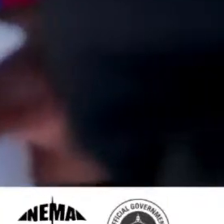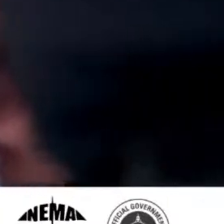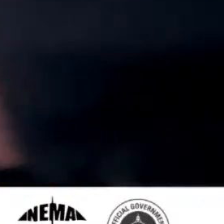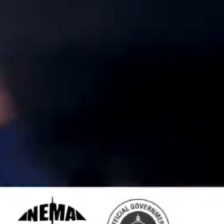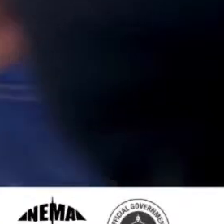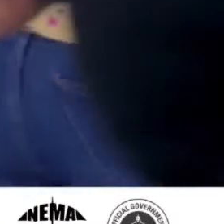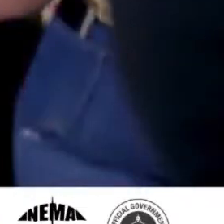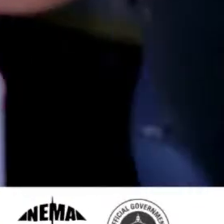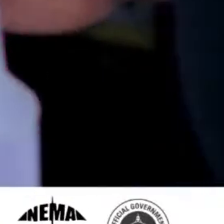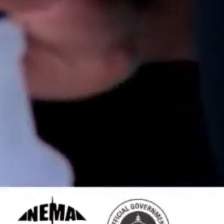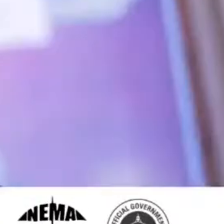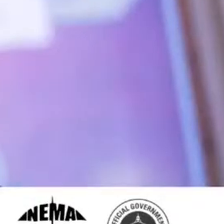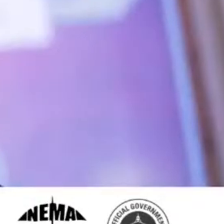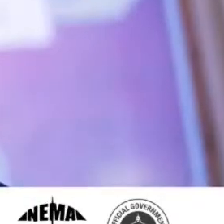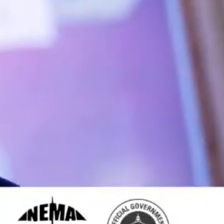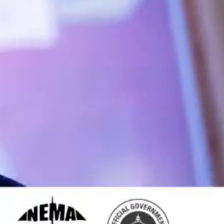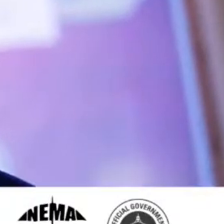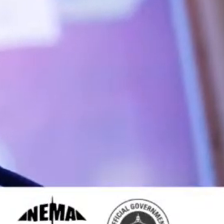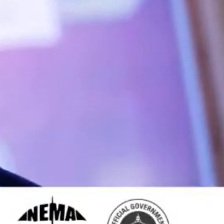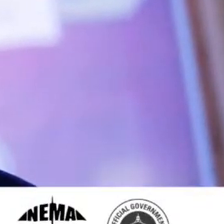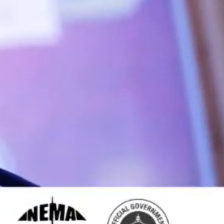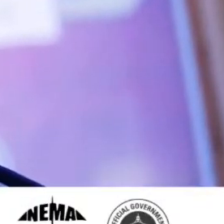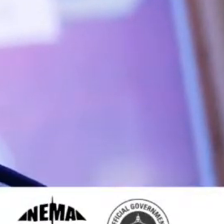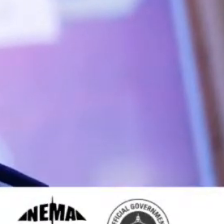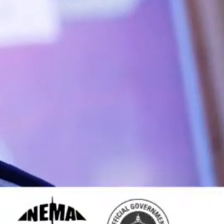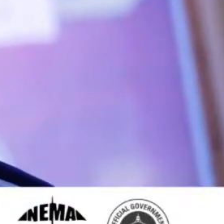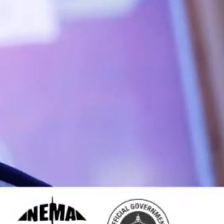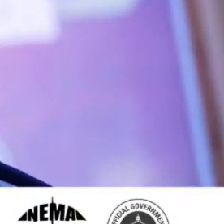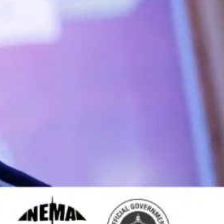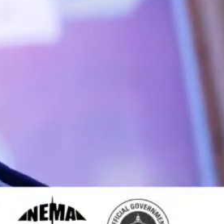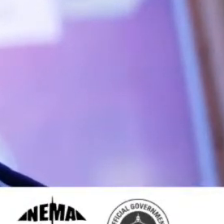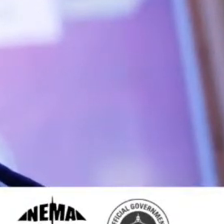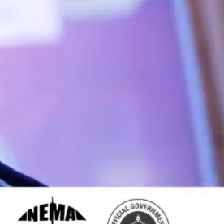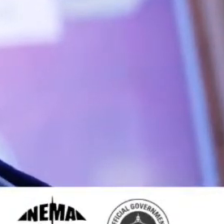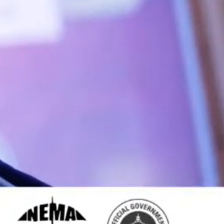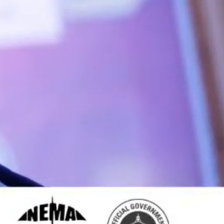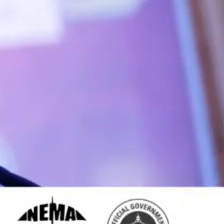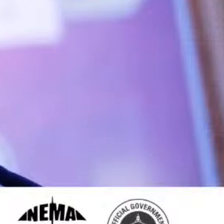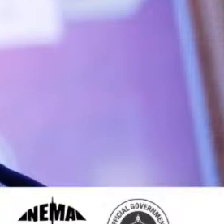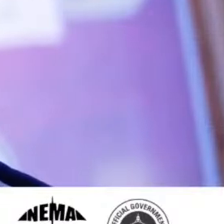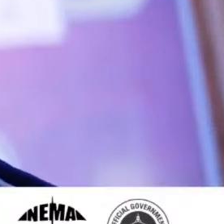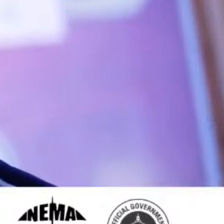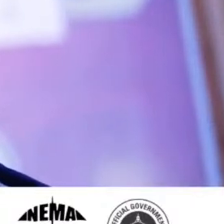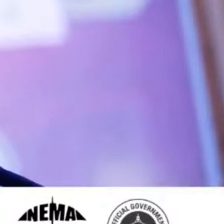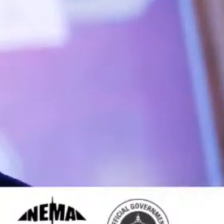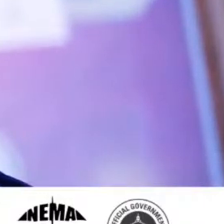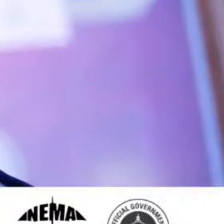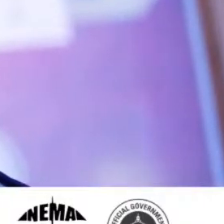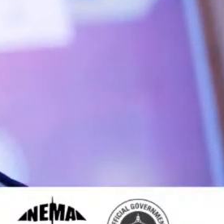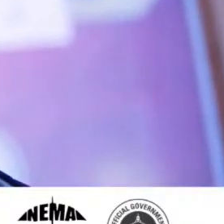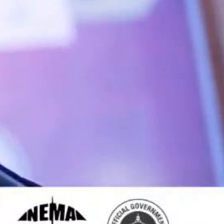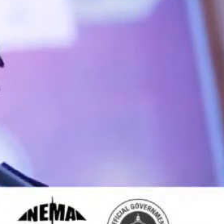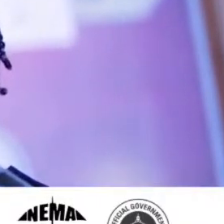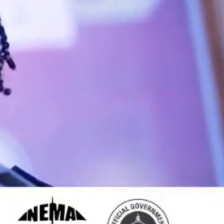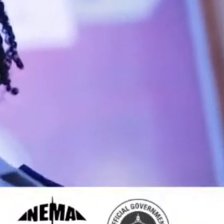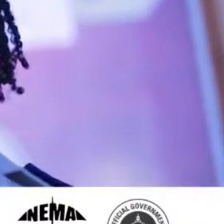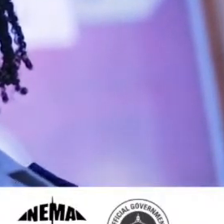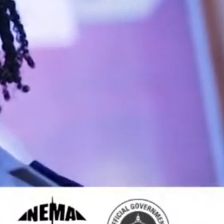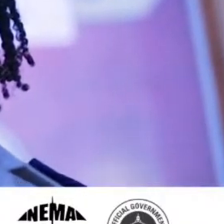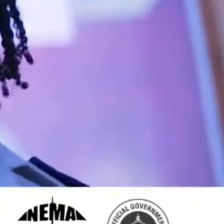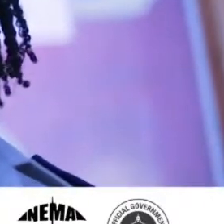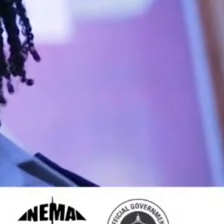doing. Very good. I am very passionate about being here, performing my duties on the front line